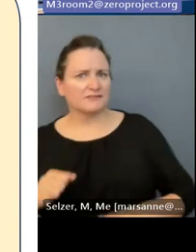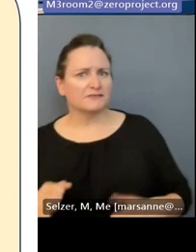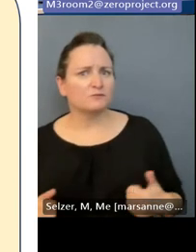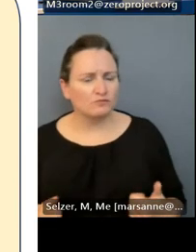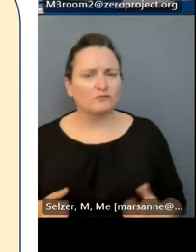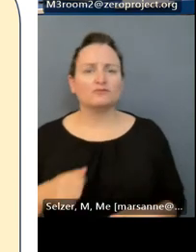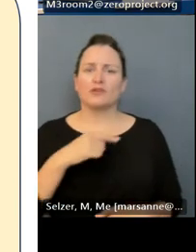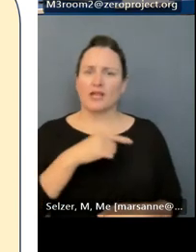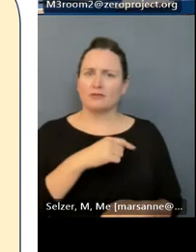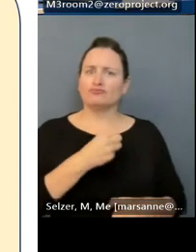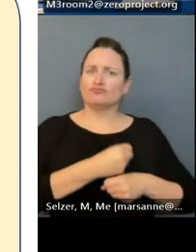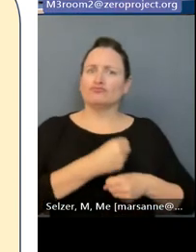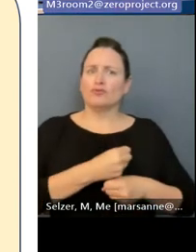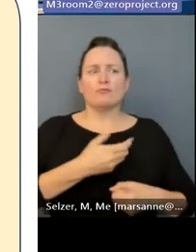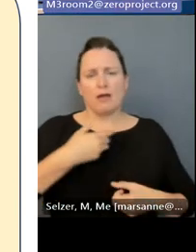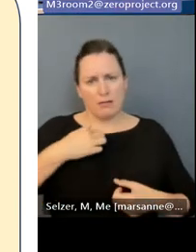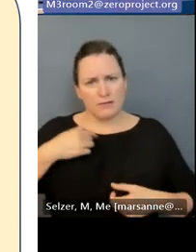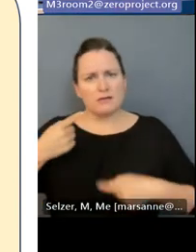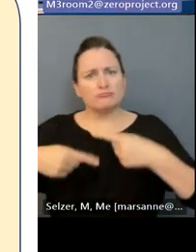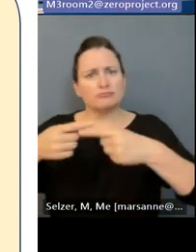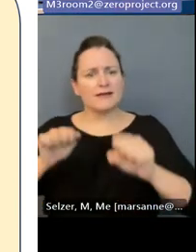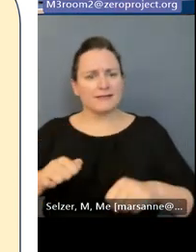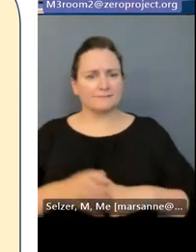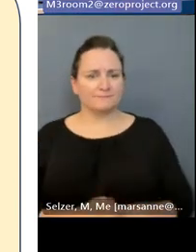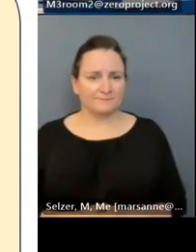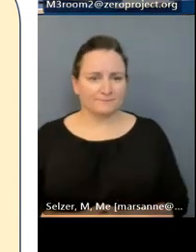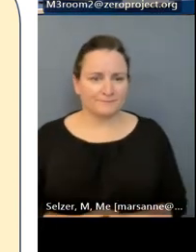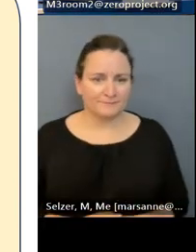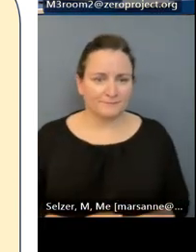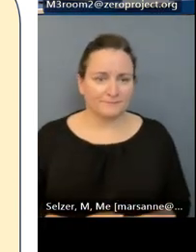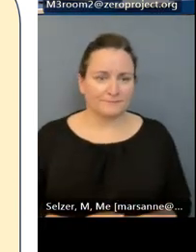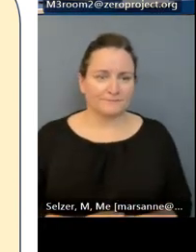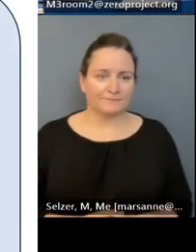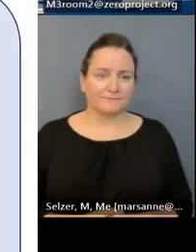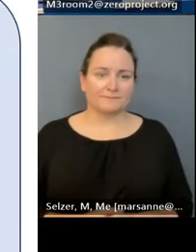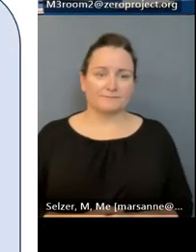well. So this is one that I read for you.